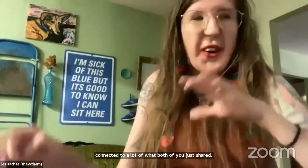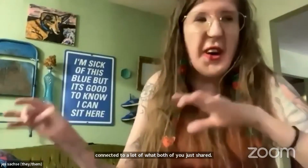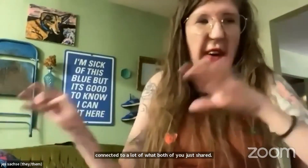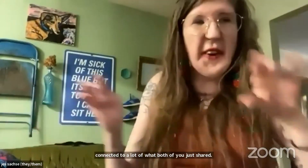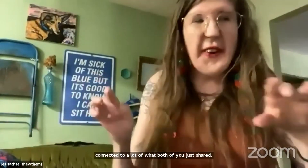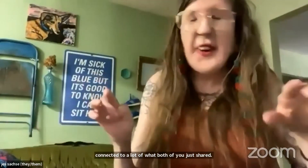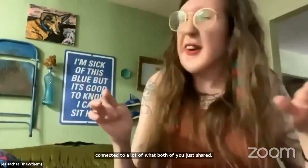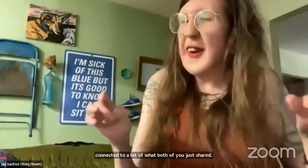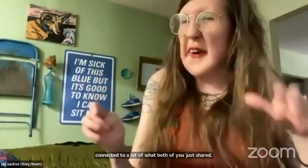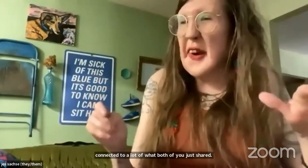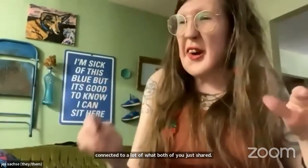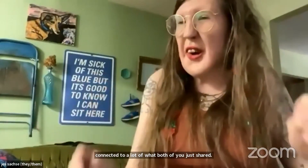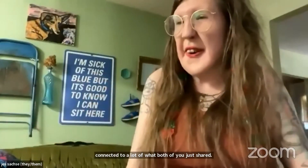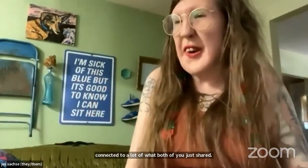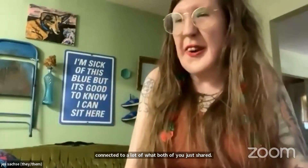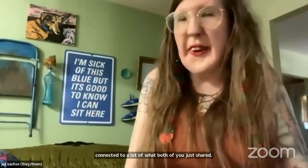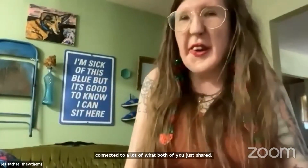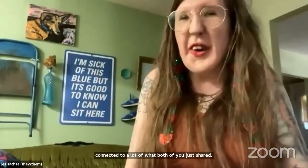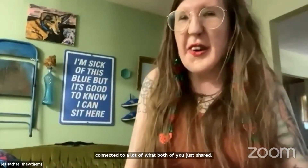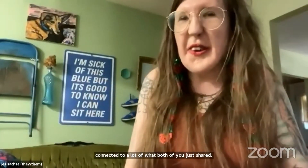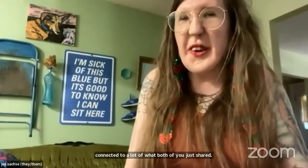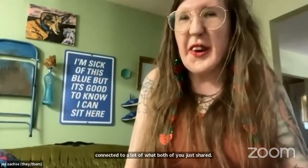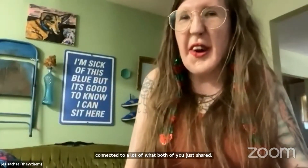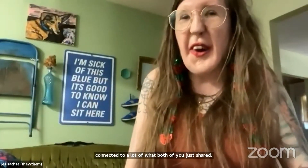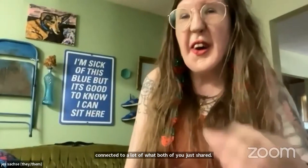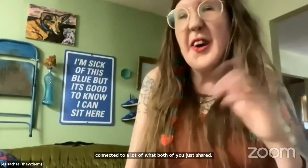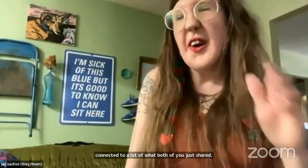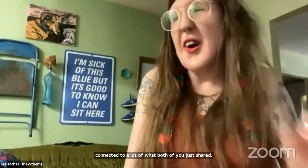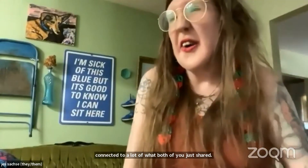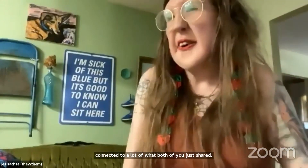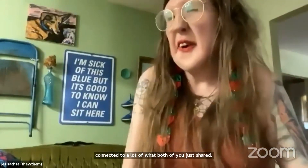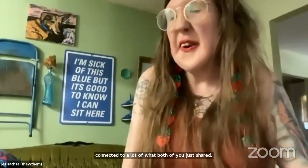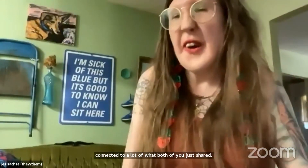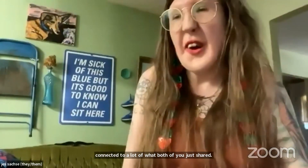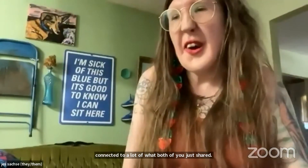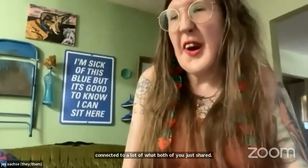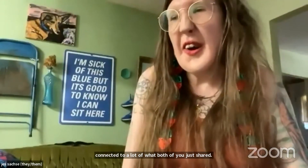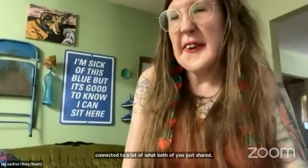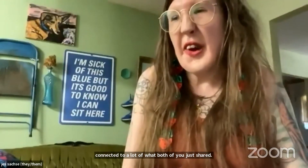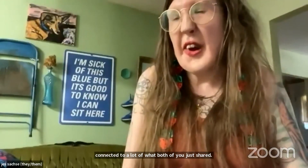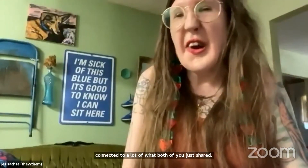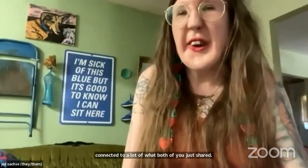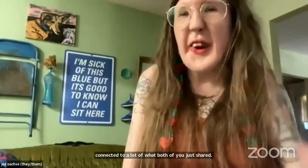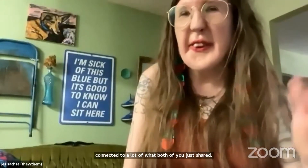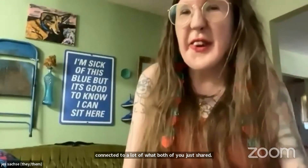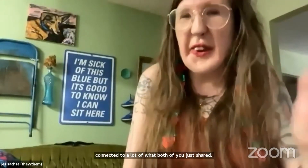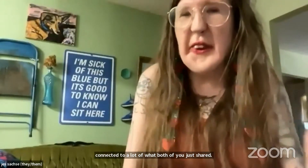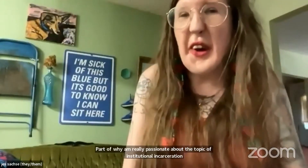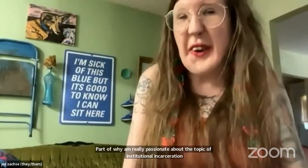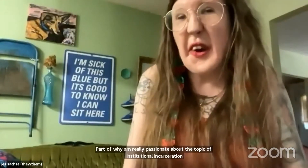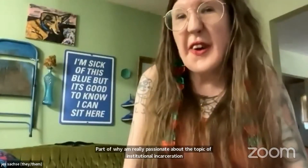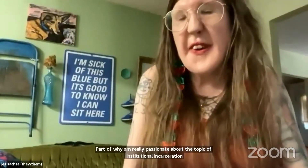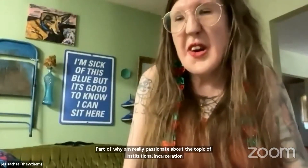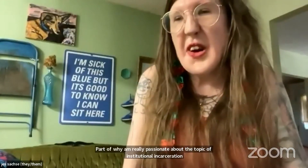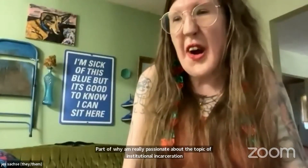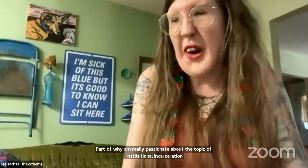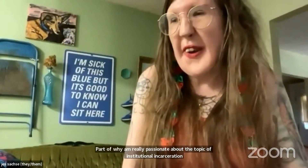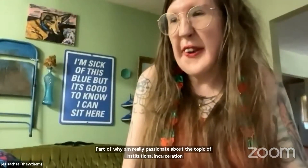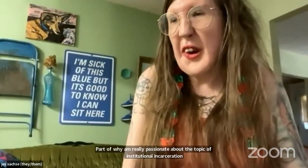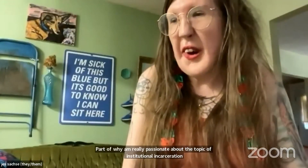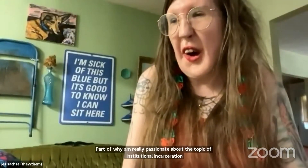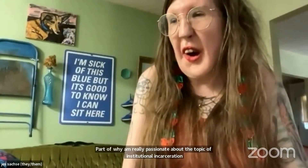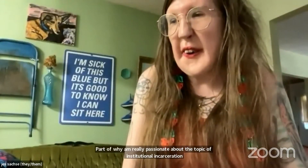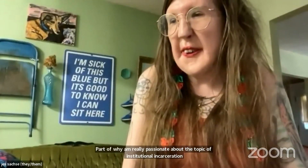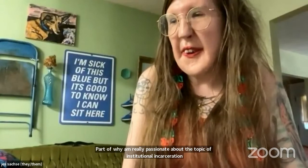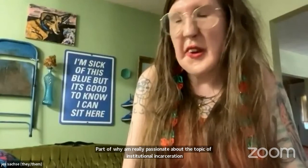passionate about the topic of institutional incarceration and all the forms that it can end up taking is self-determination. And